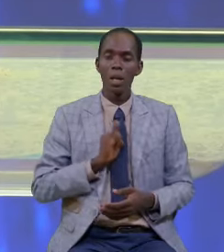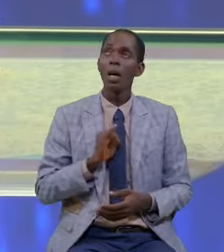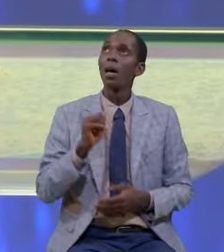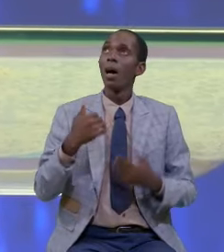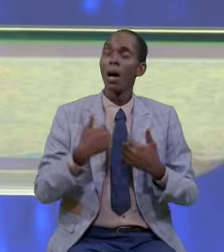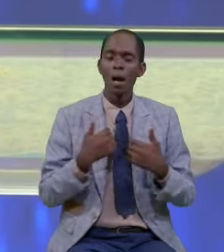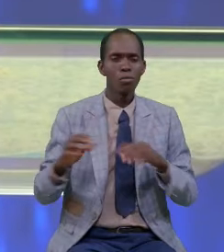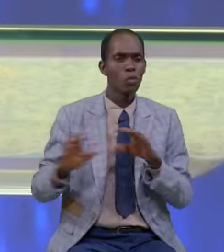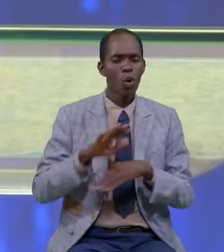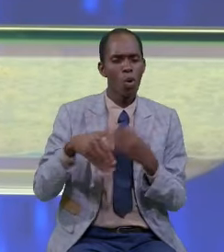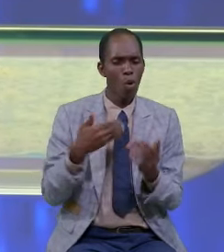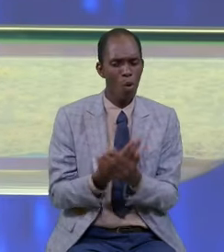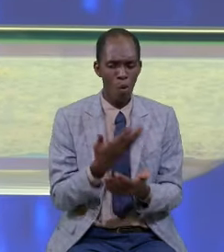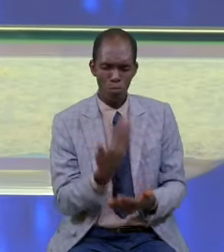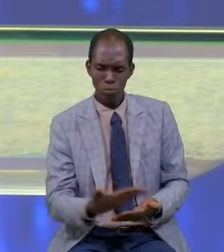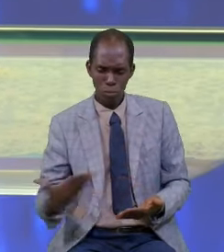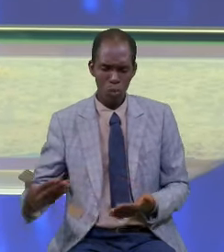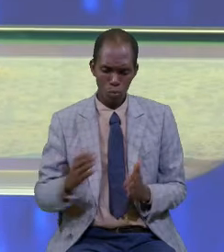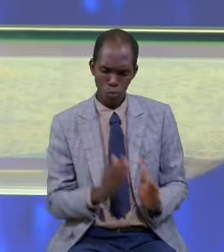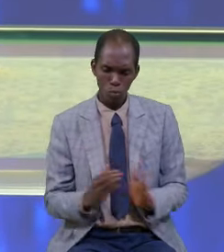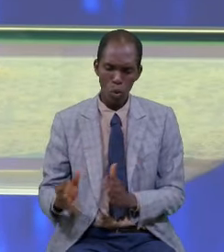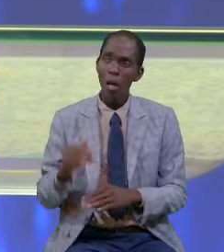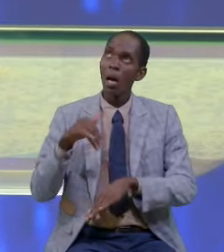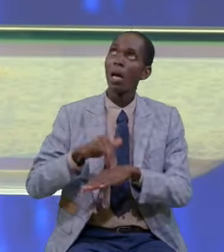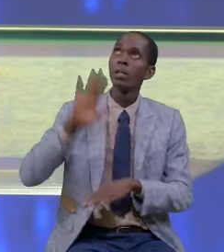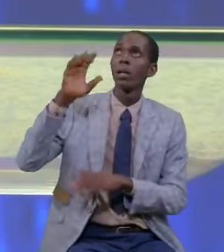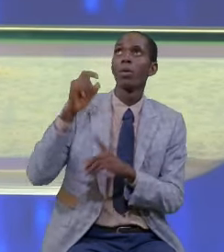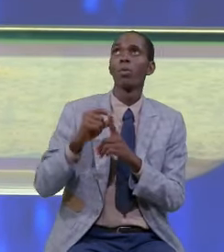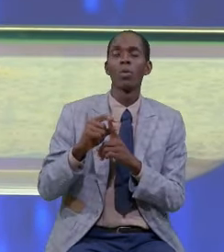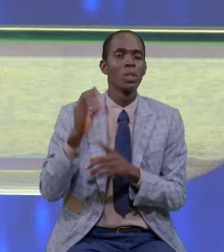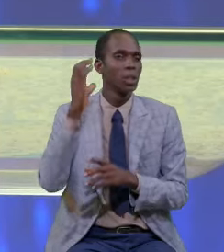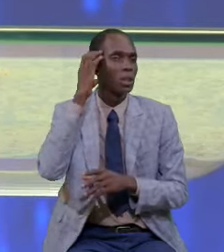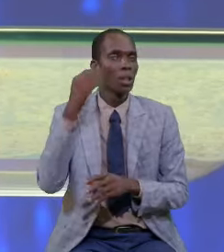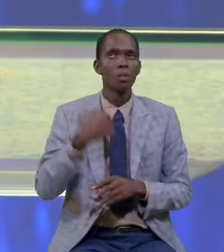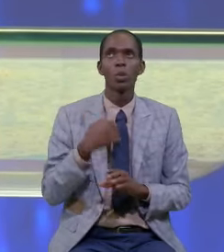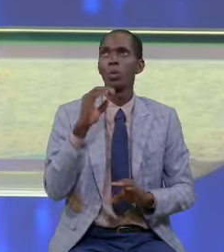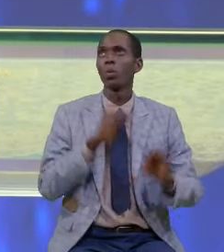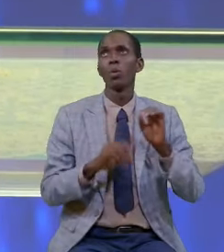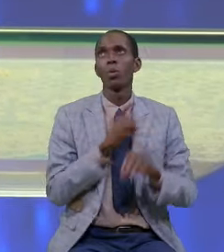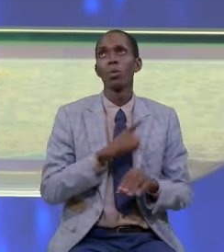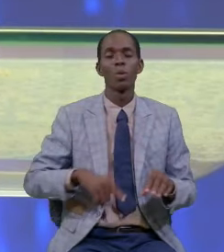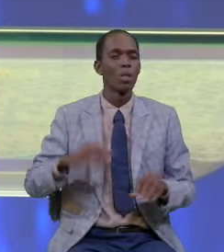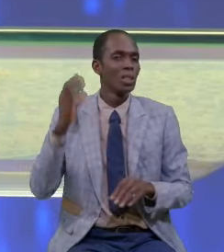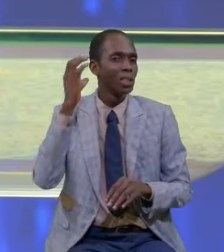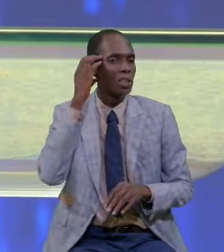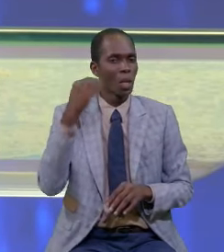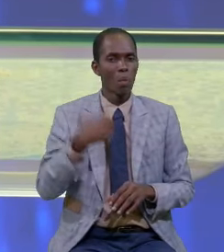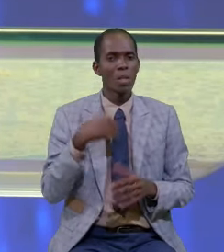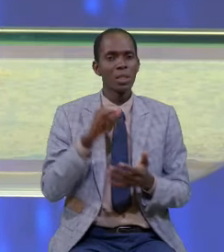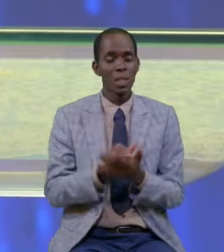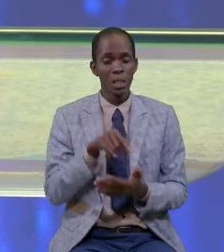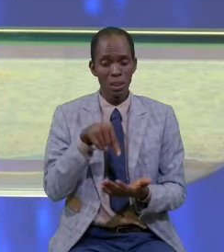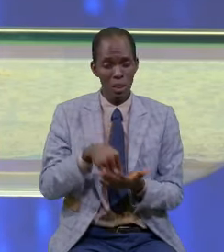things at thy word. Hear me, O Lord, hear me, that these people may know